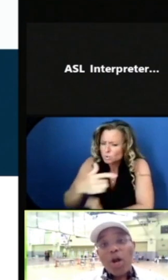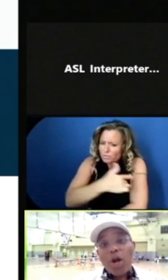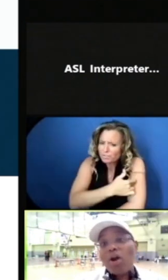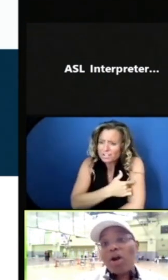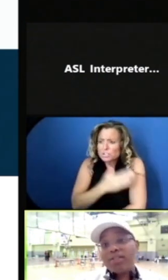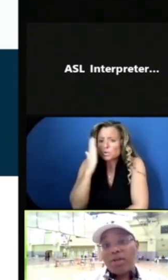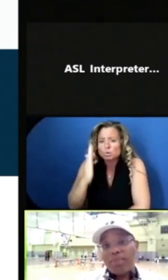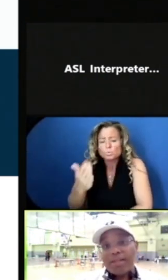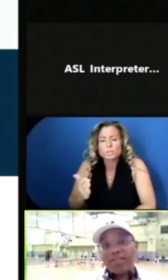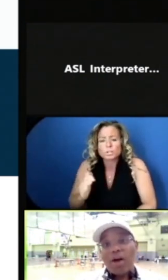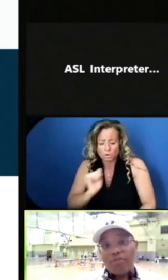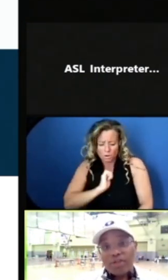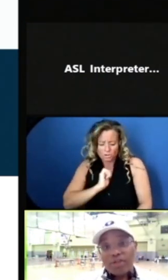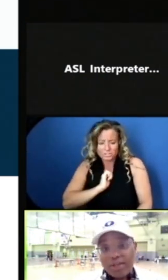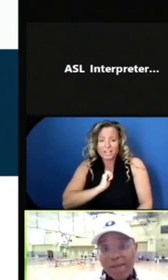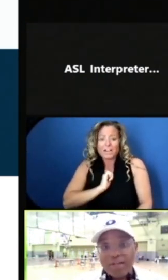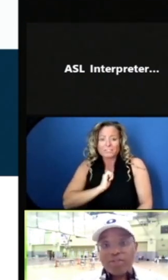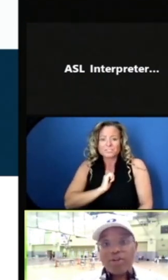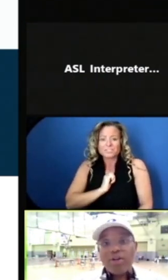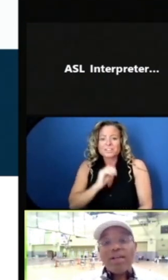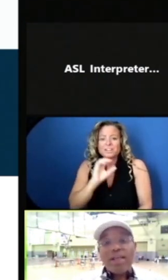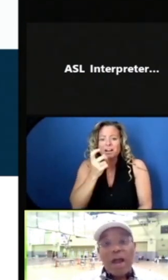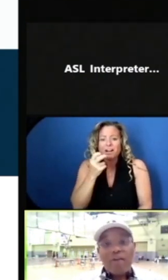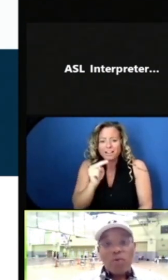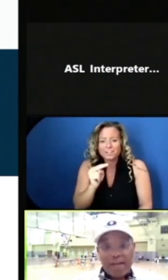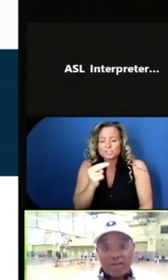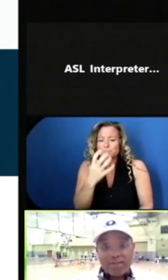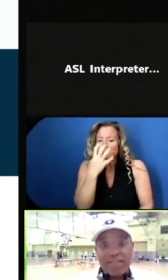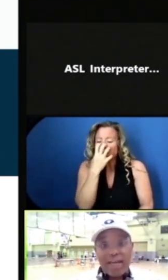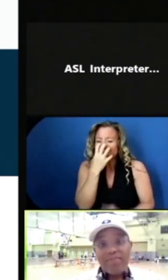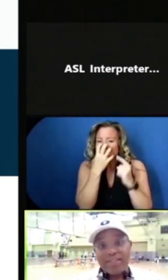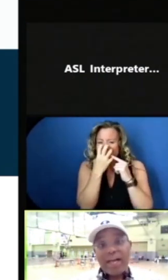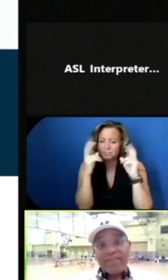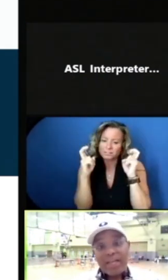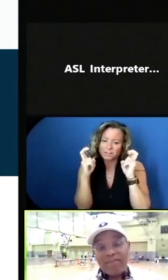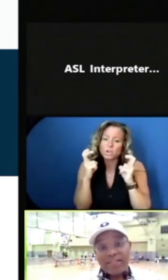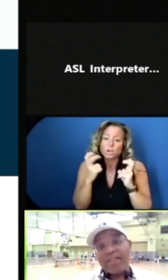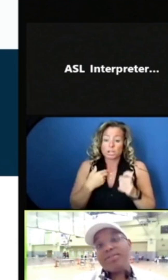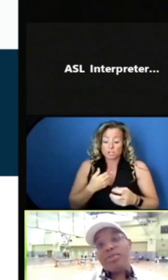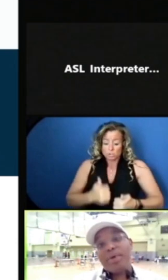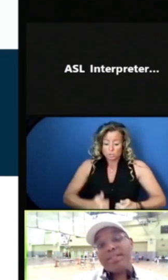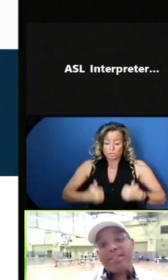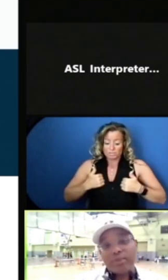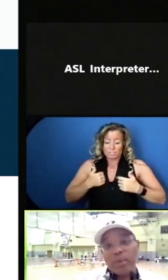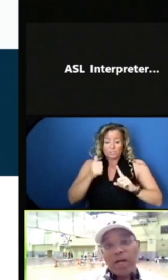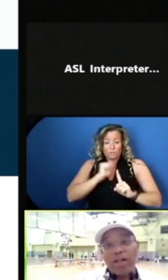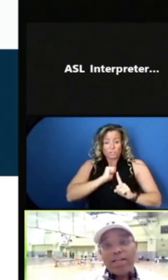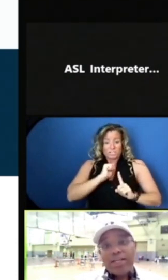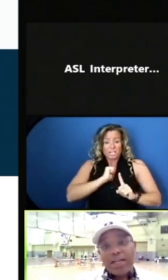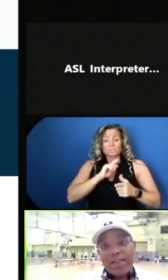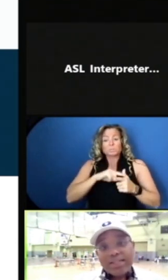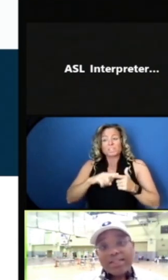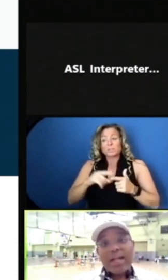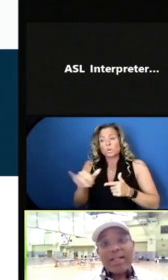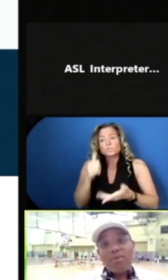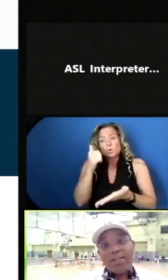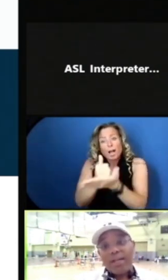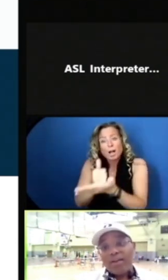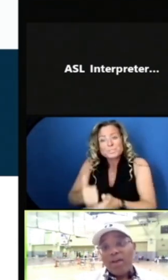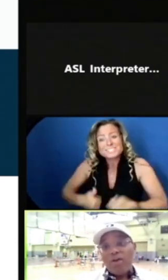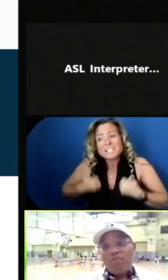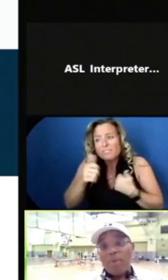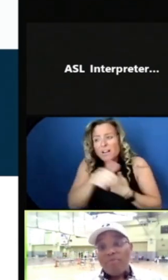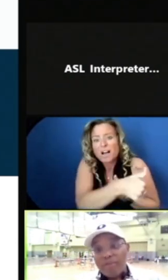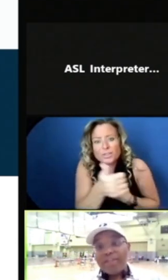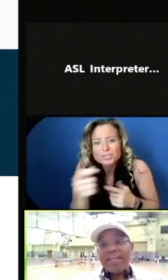going to put on our oxygen mask on first and then make sure everyone else had these life-saving essential medicines as well. And that's exactly what we